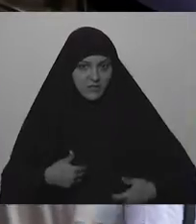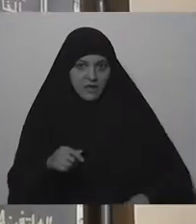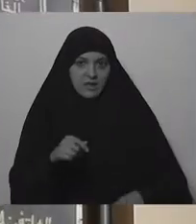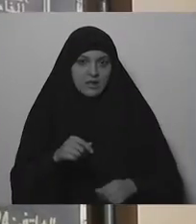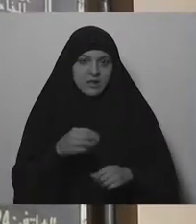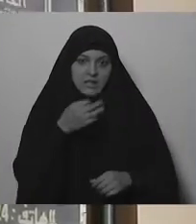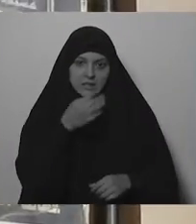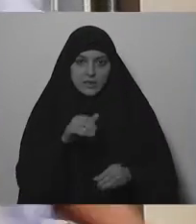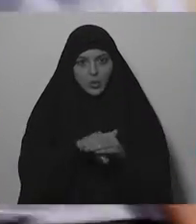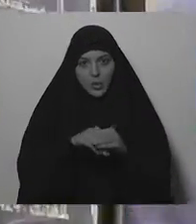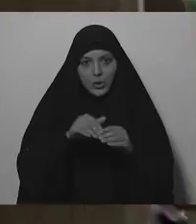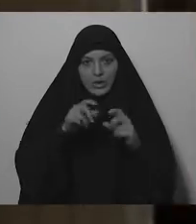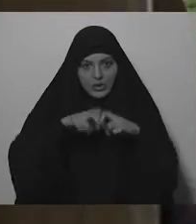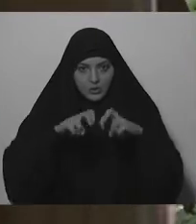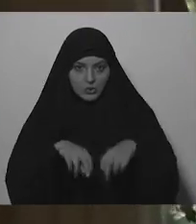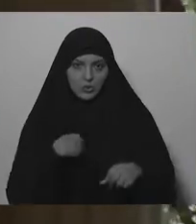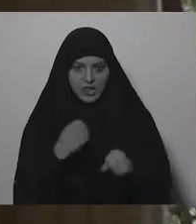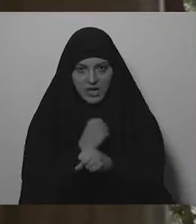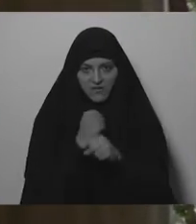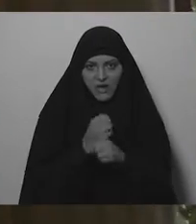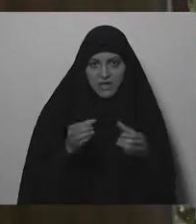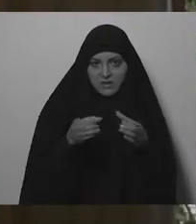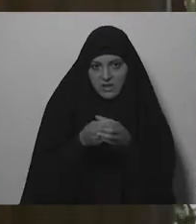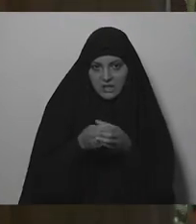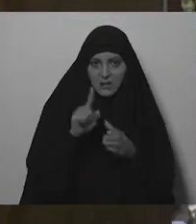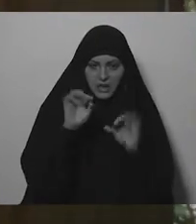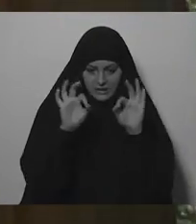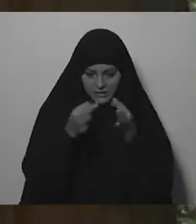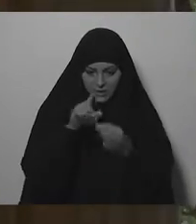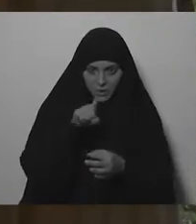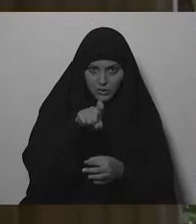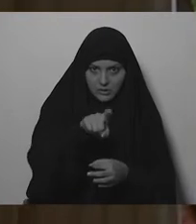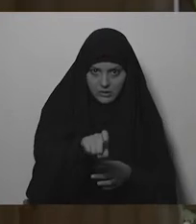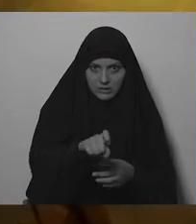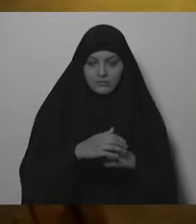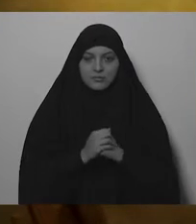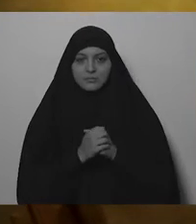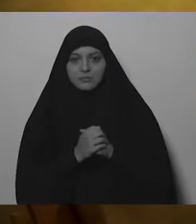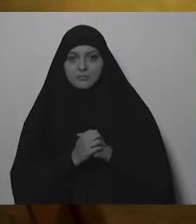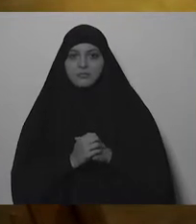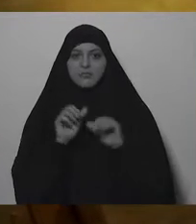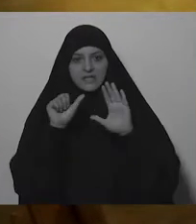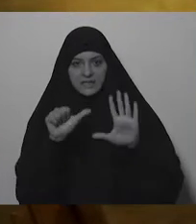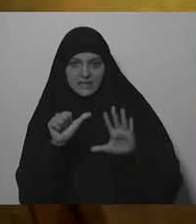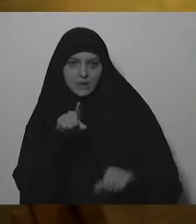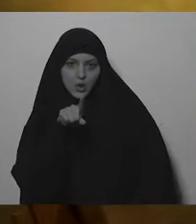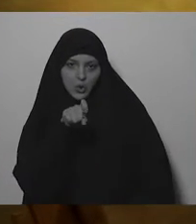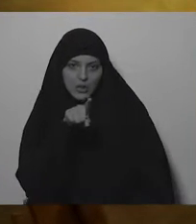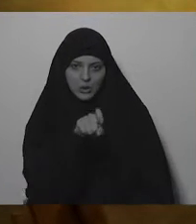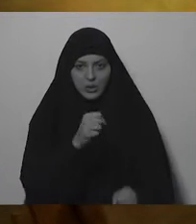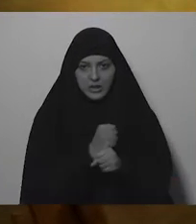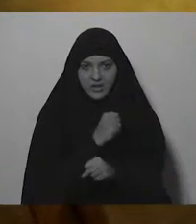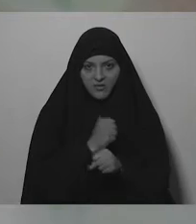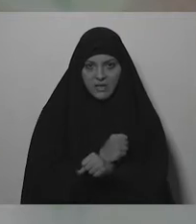In this study, I worked with a team of 10 inquiries and inquiries. Six